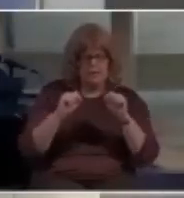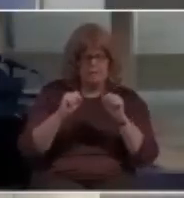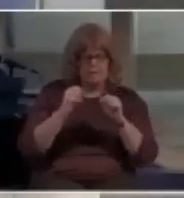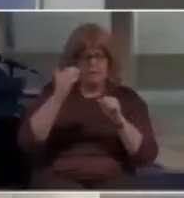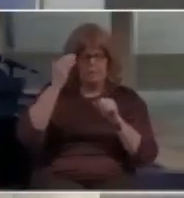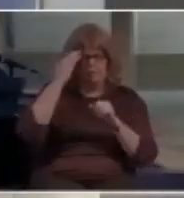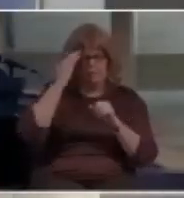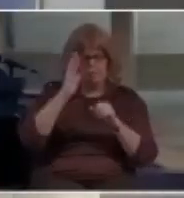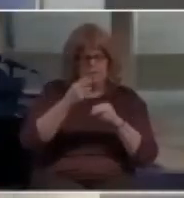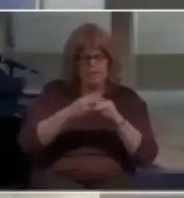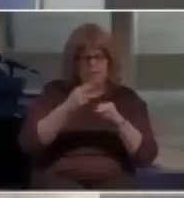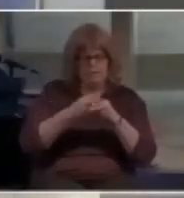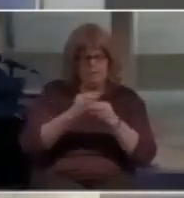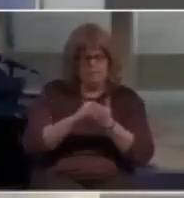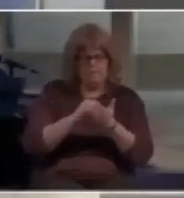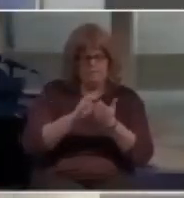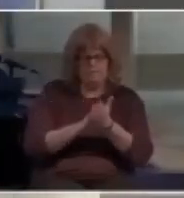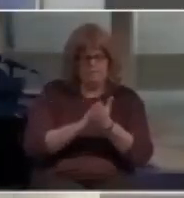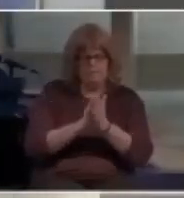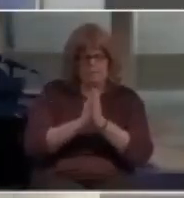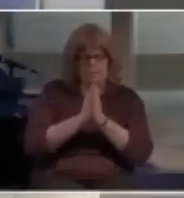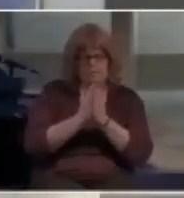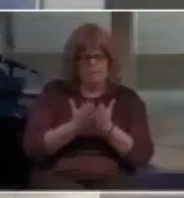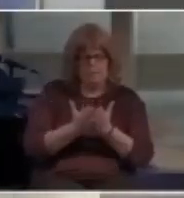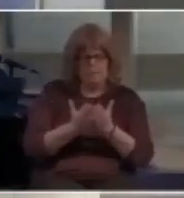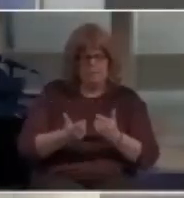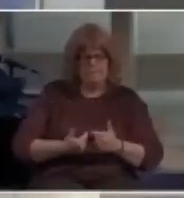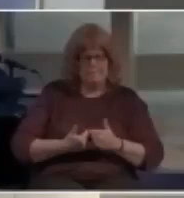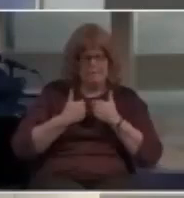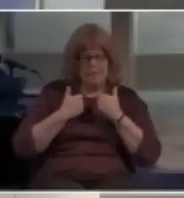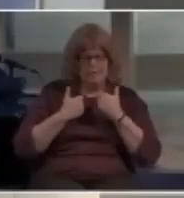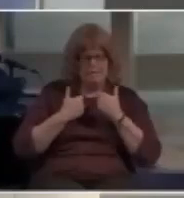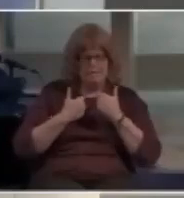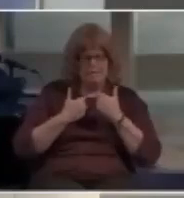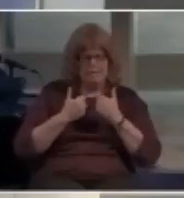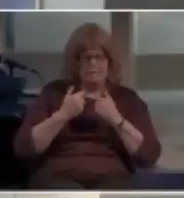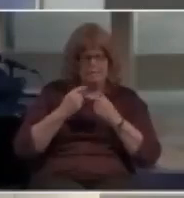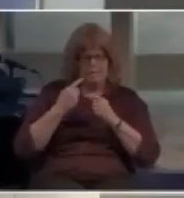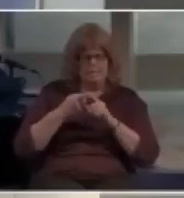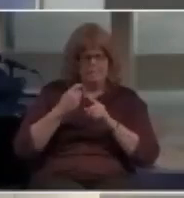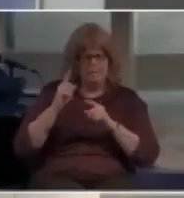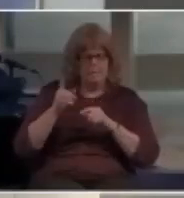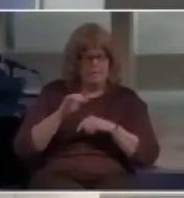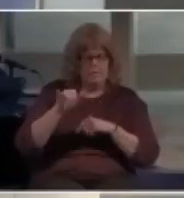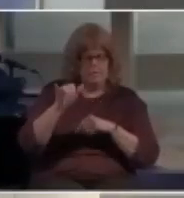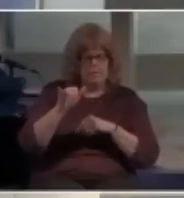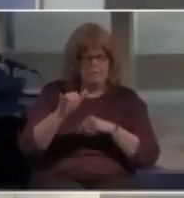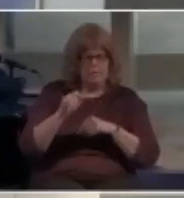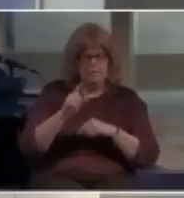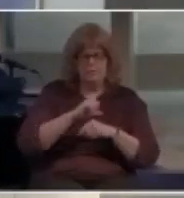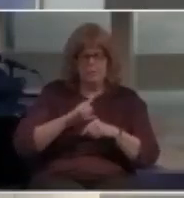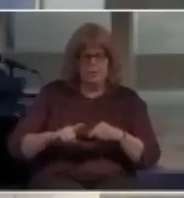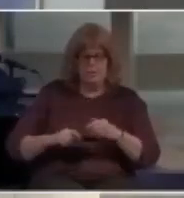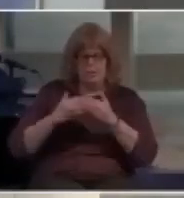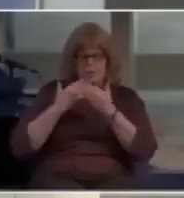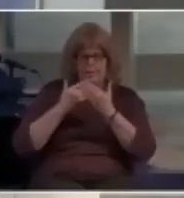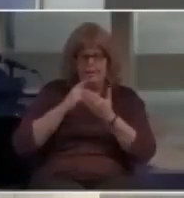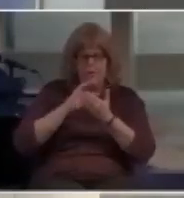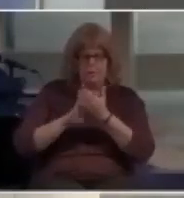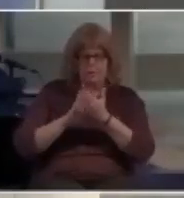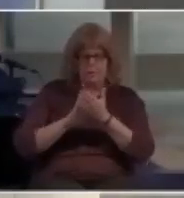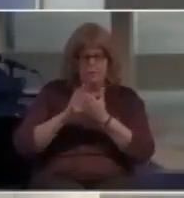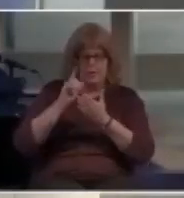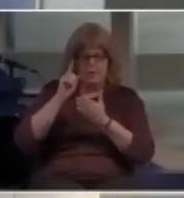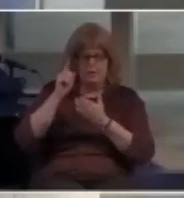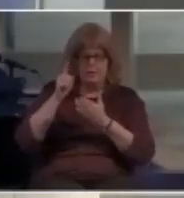know their names were written in the Lamb's Book of Life from all eternity. So, Lord, we thank you. We praise you that